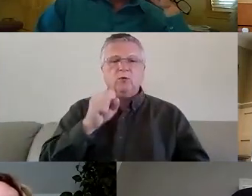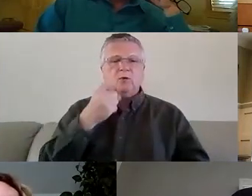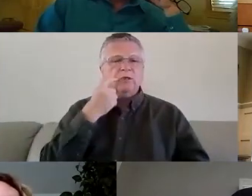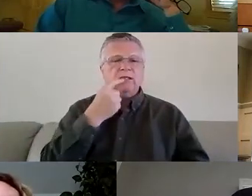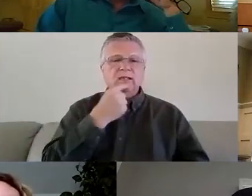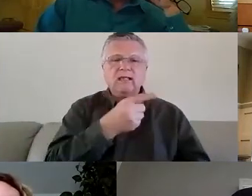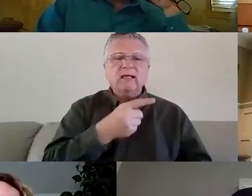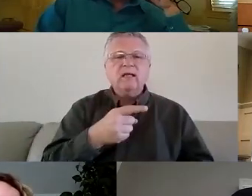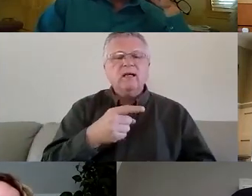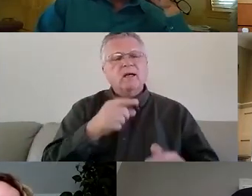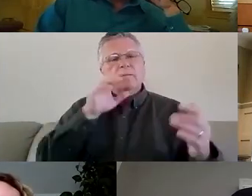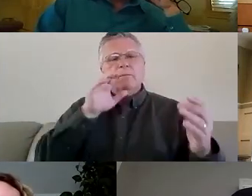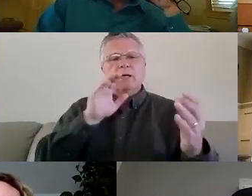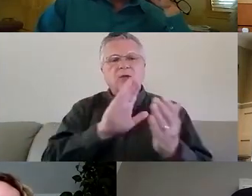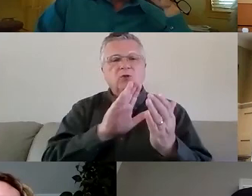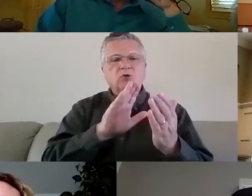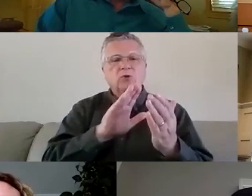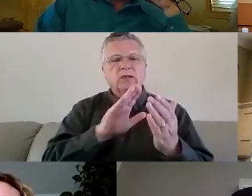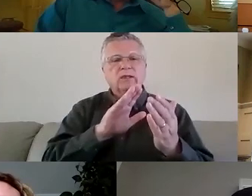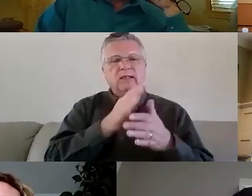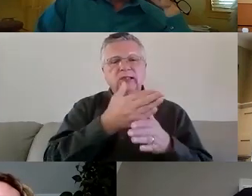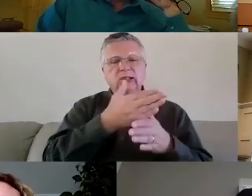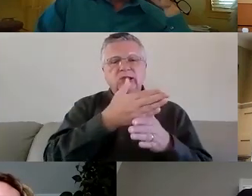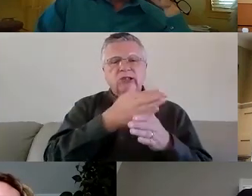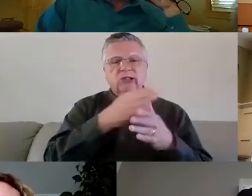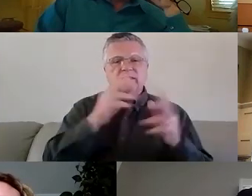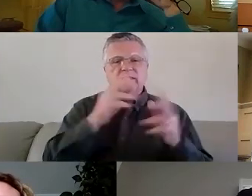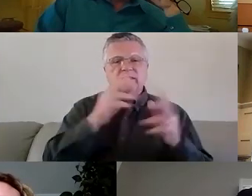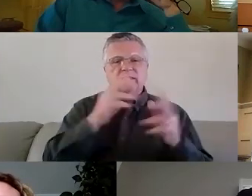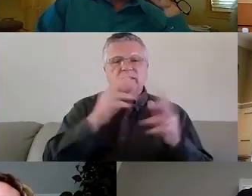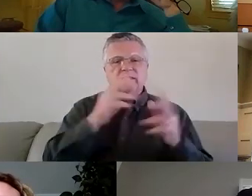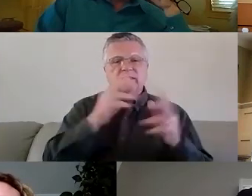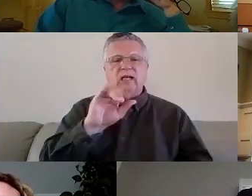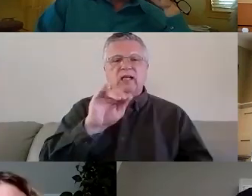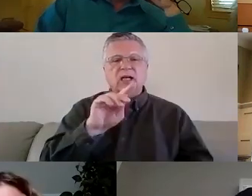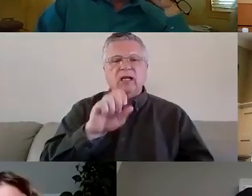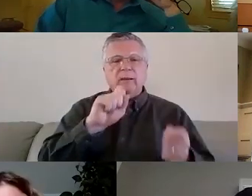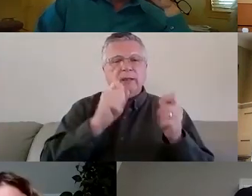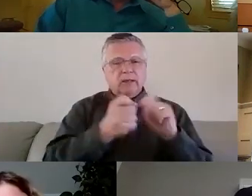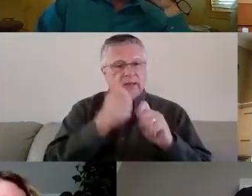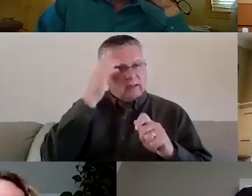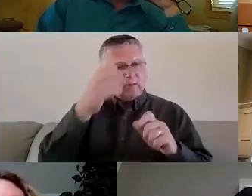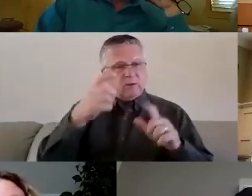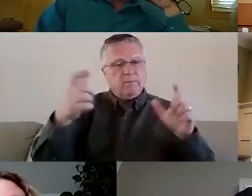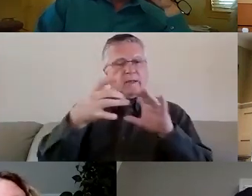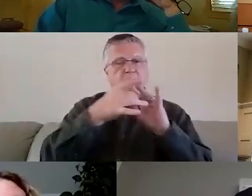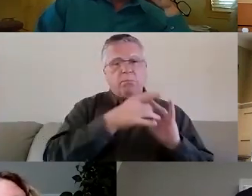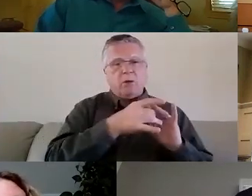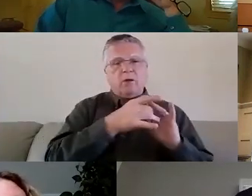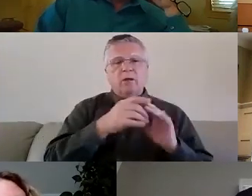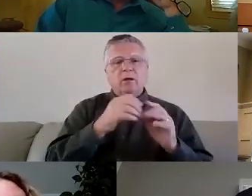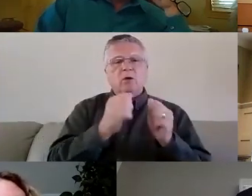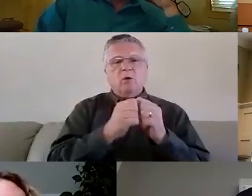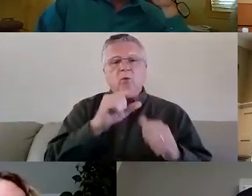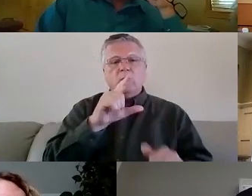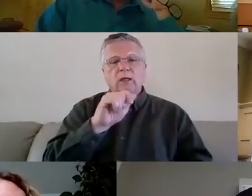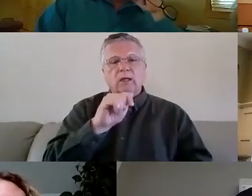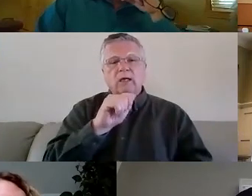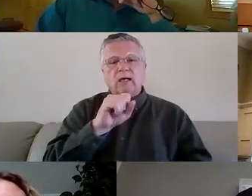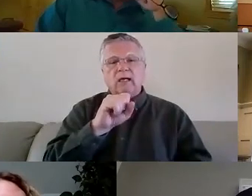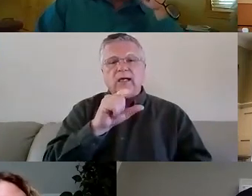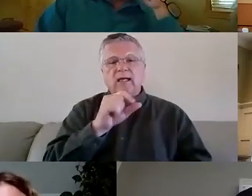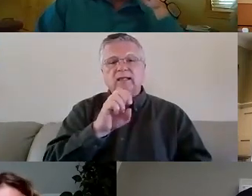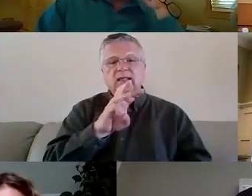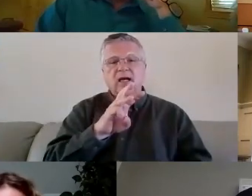you know, addressing shared issues like climate change. And I know that was a big part of the partnership with Glasgow that Kathy